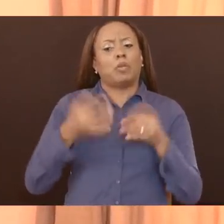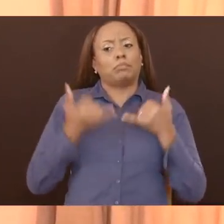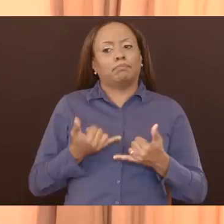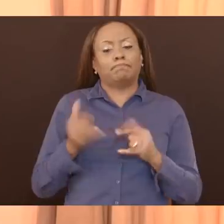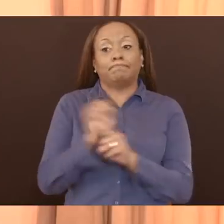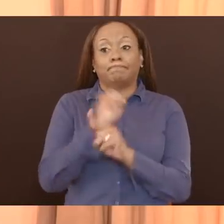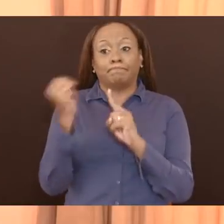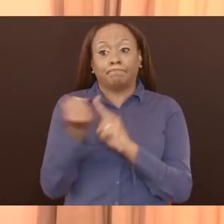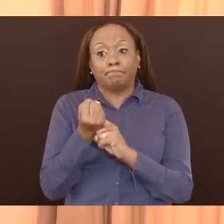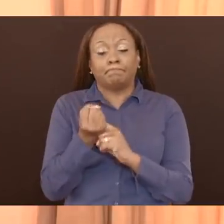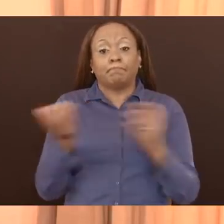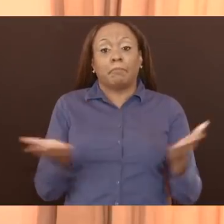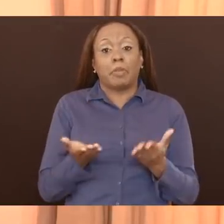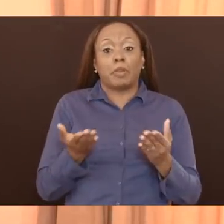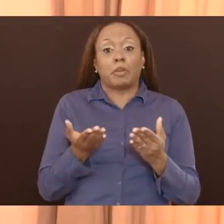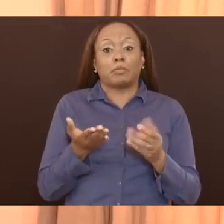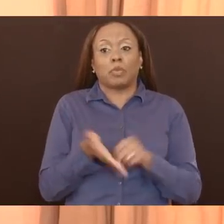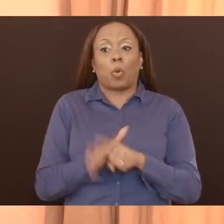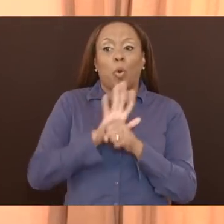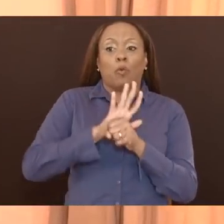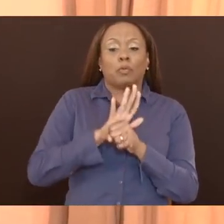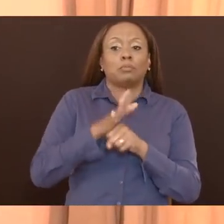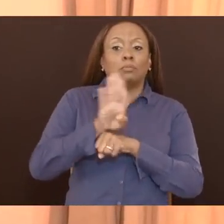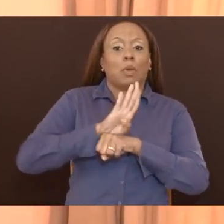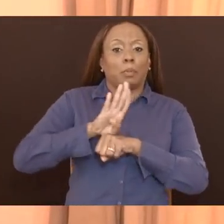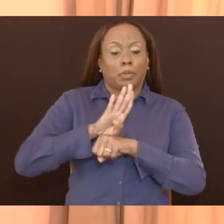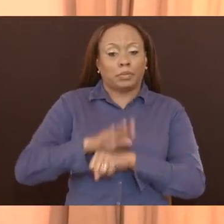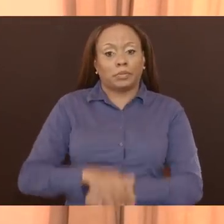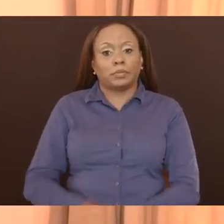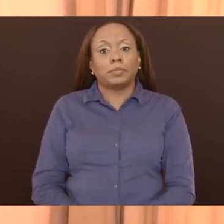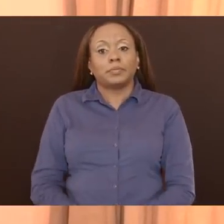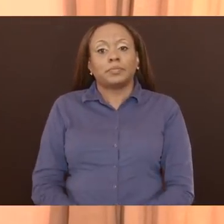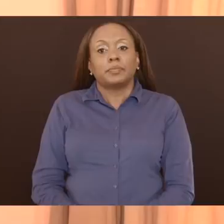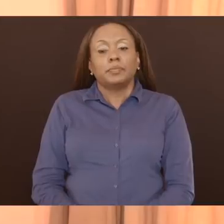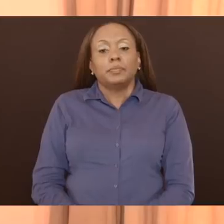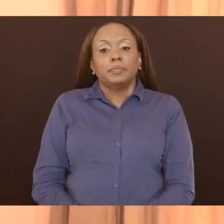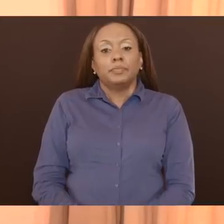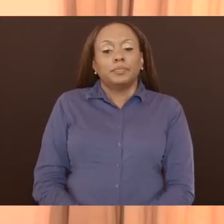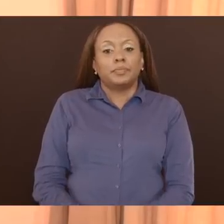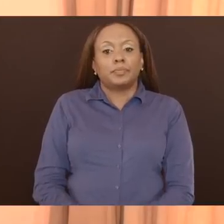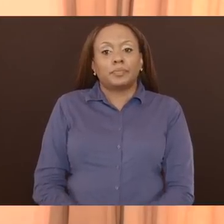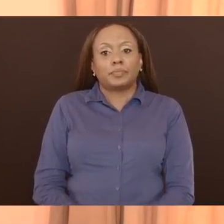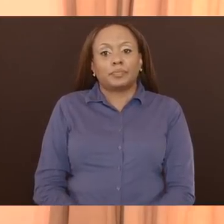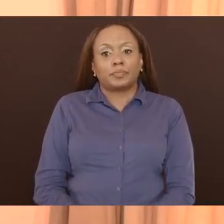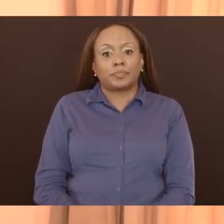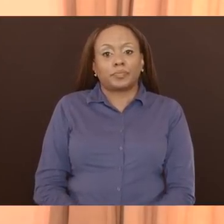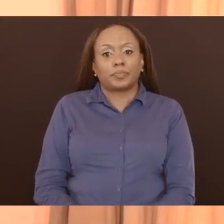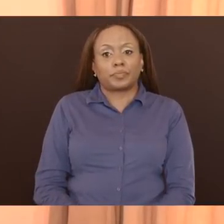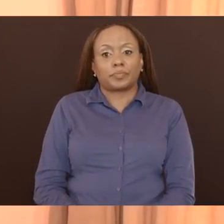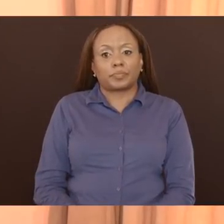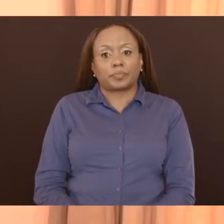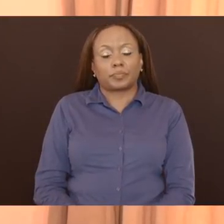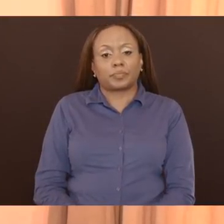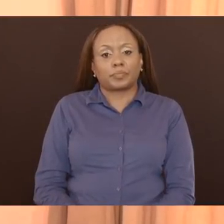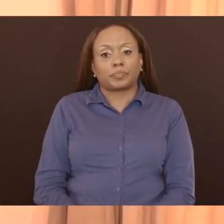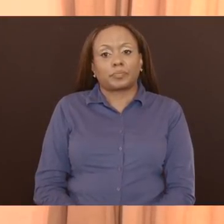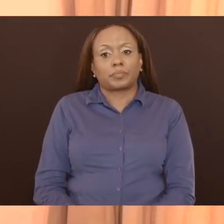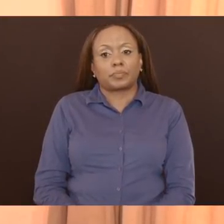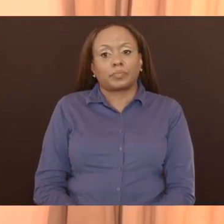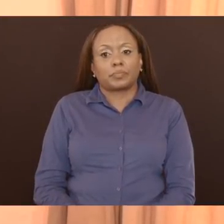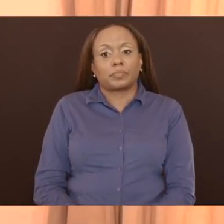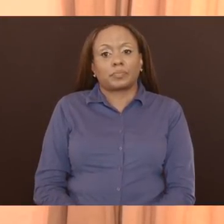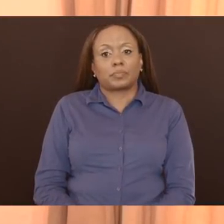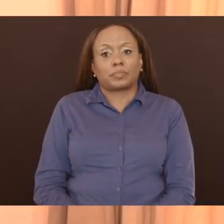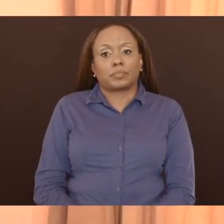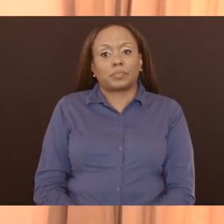here in Barbados. And I report at this time that the COVID-19 trajectory continues to